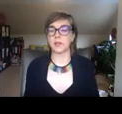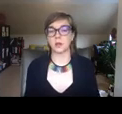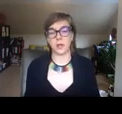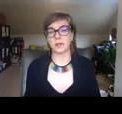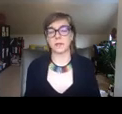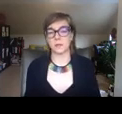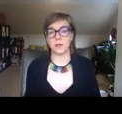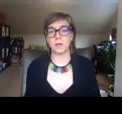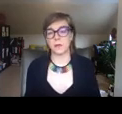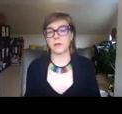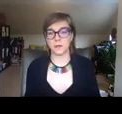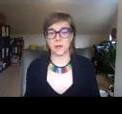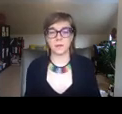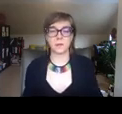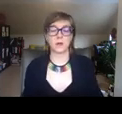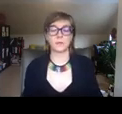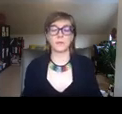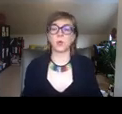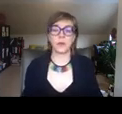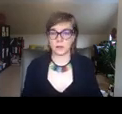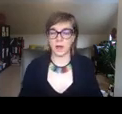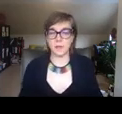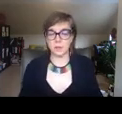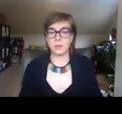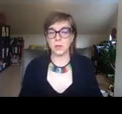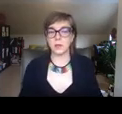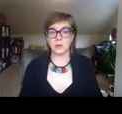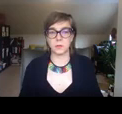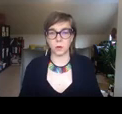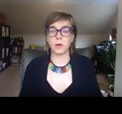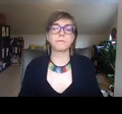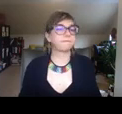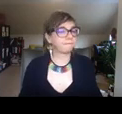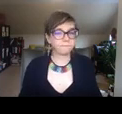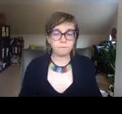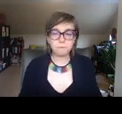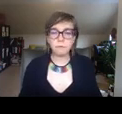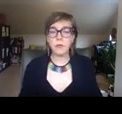time my child asks me for the same thing 5 times, or the next time that the Zoom link doesn't work?